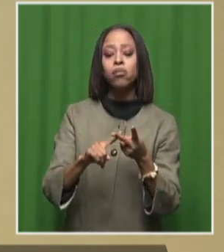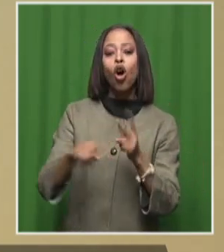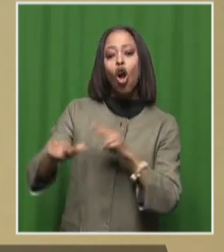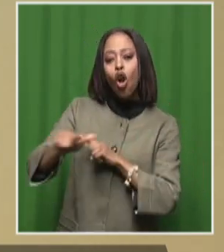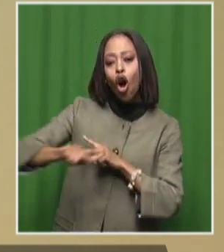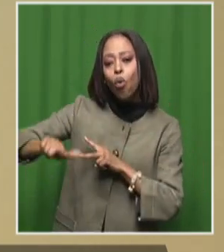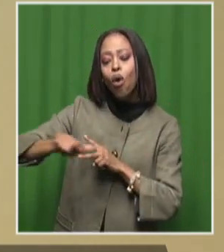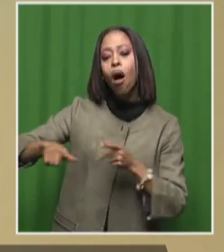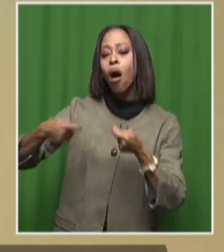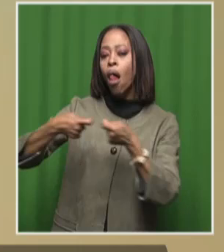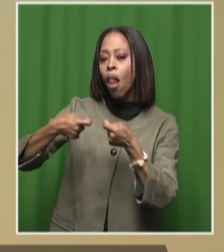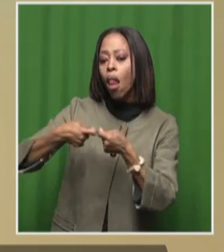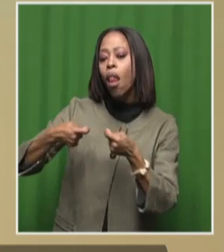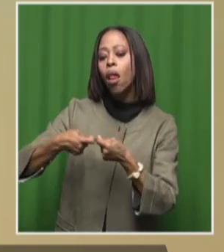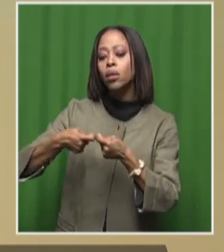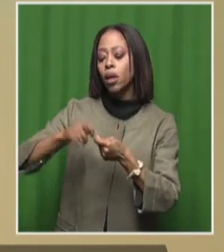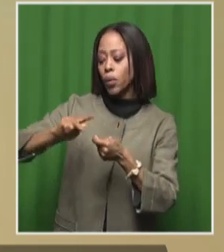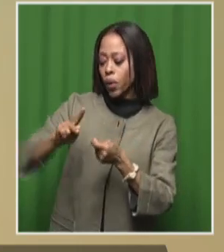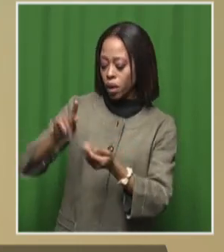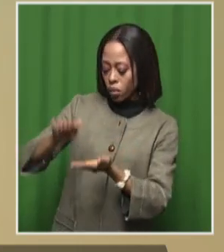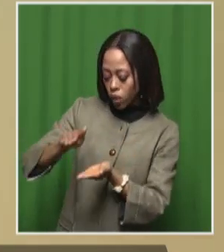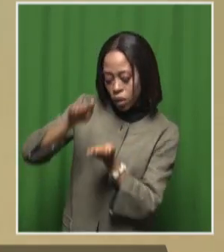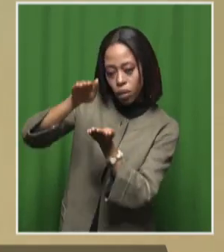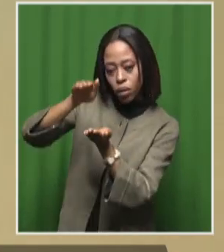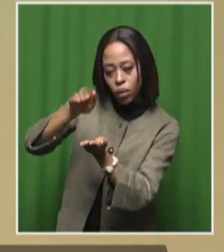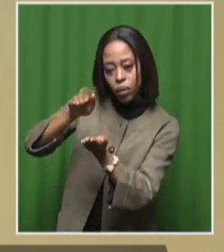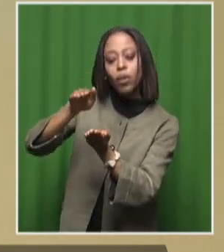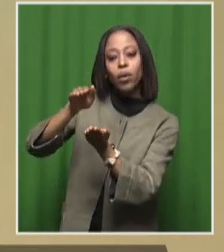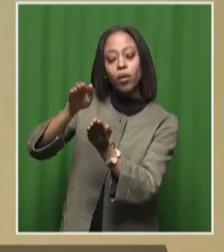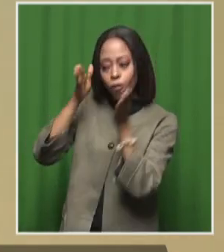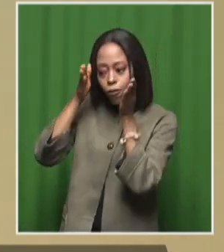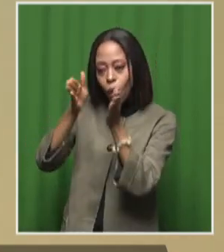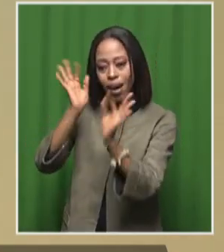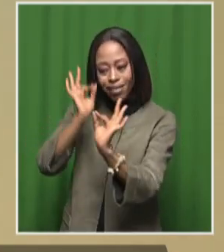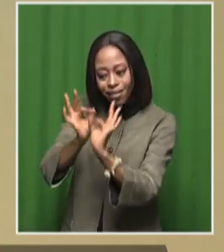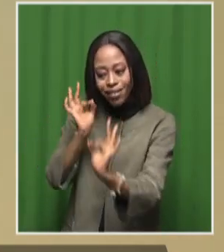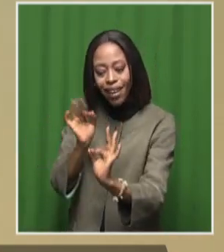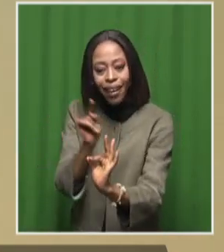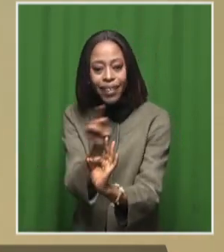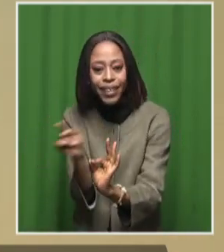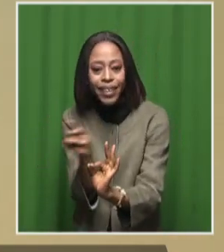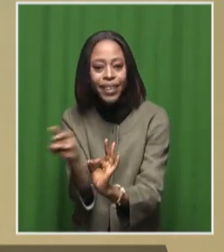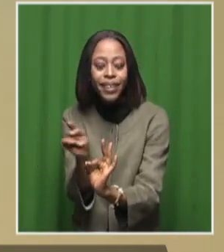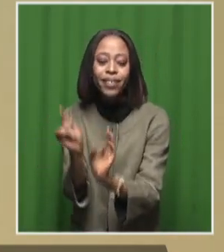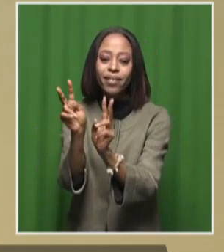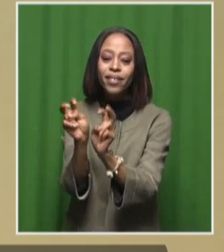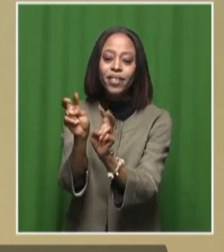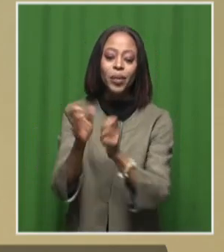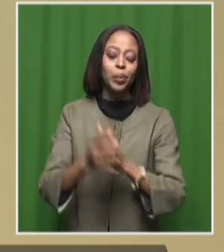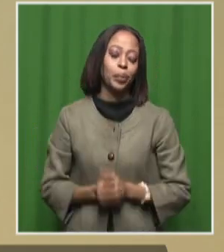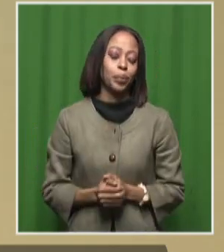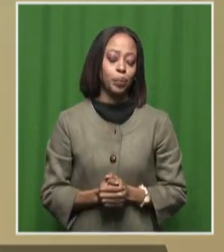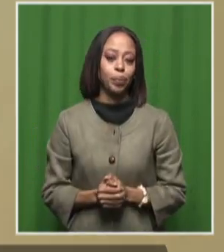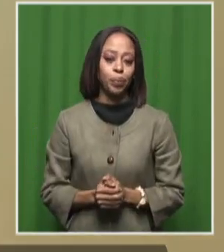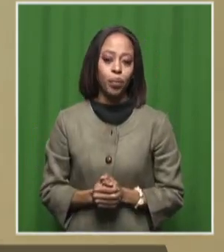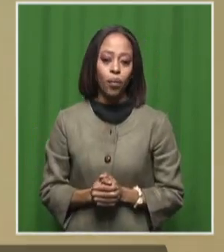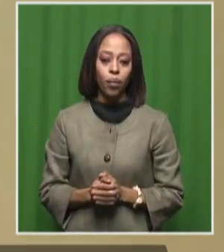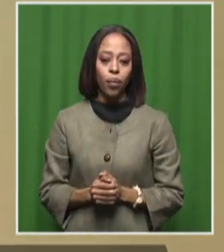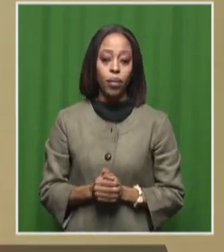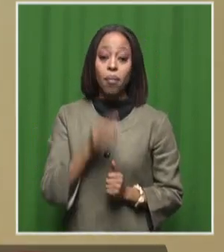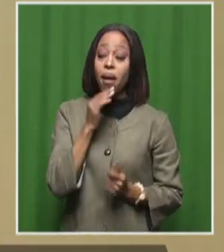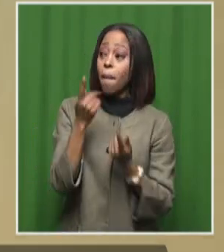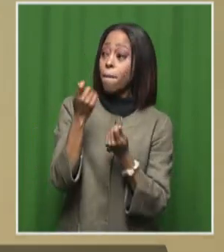funding that is allocated respecting allocative and operational efficiencies, meaning the